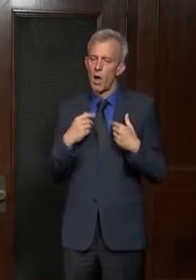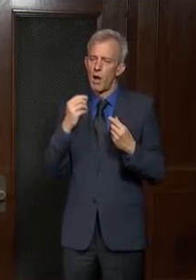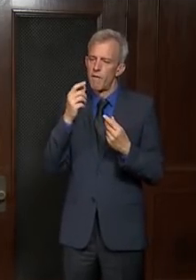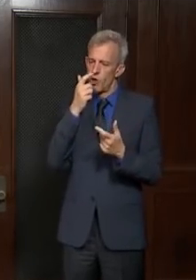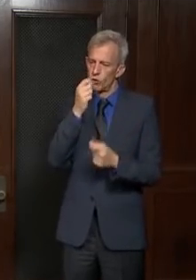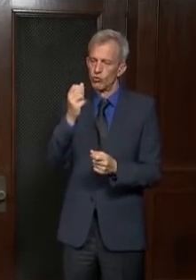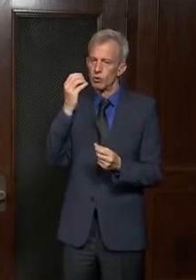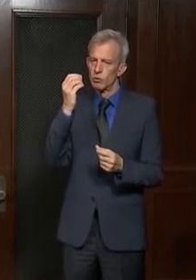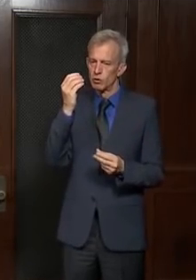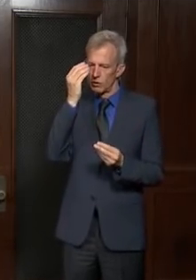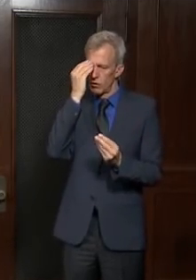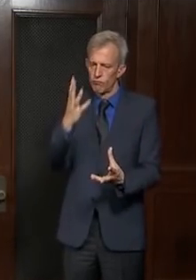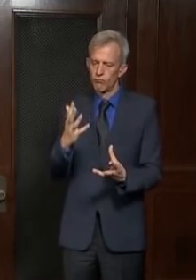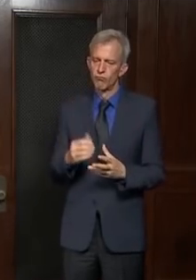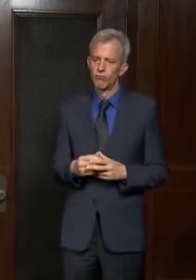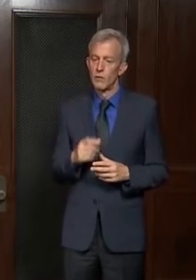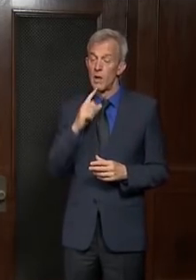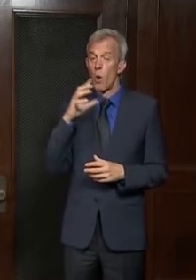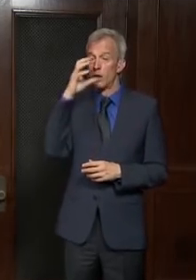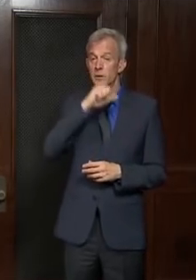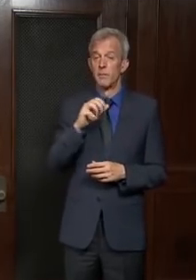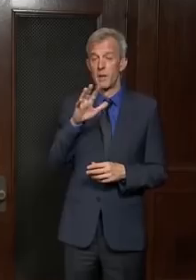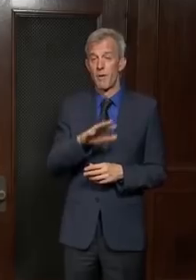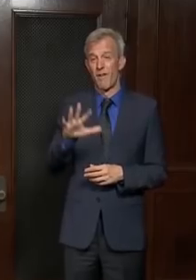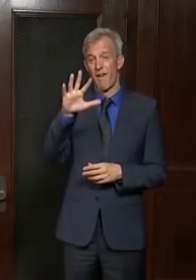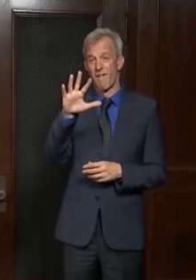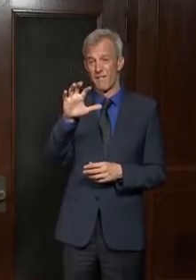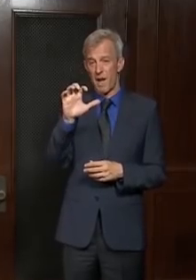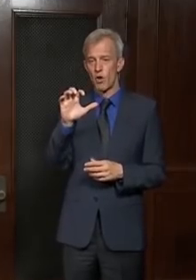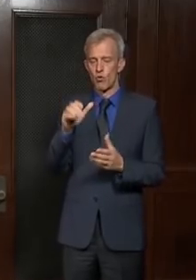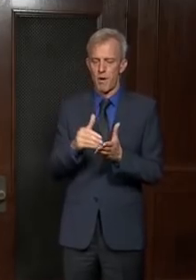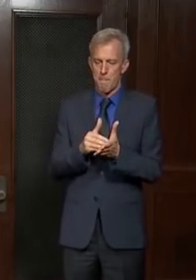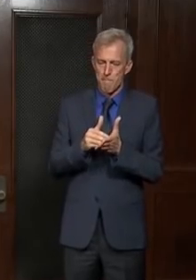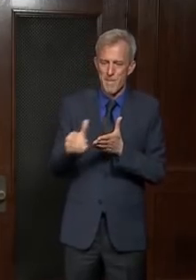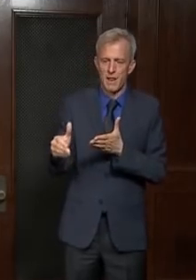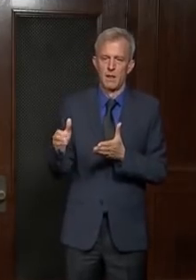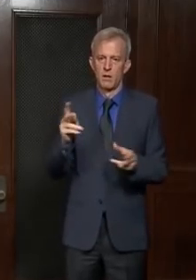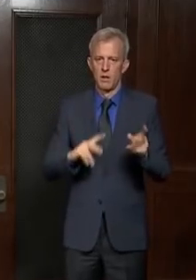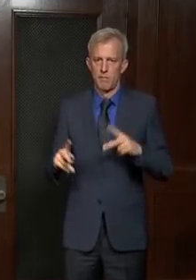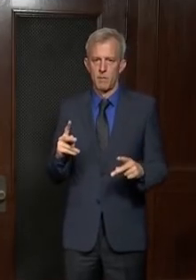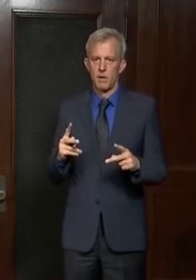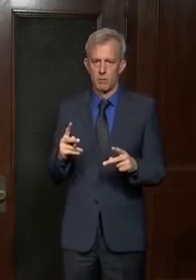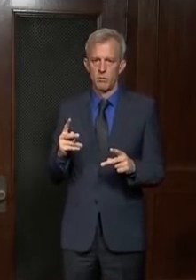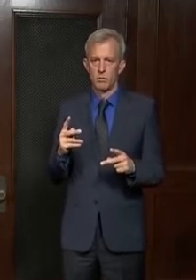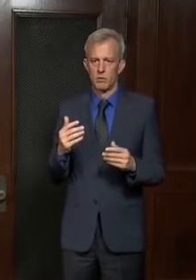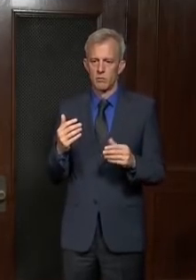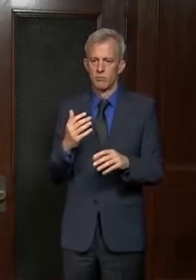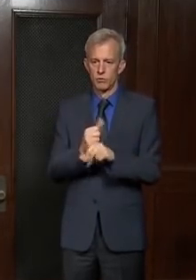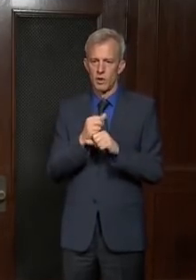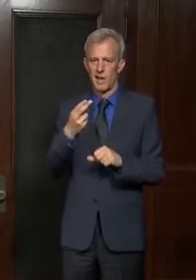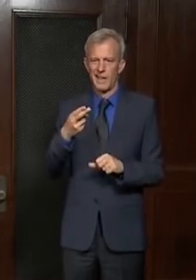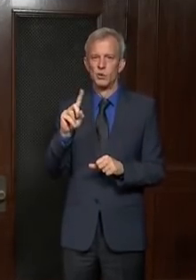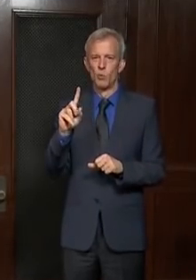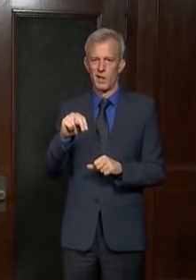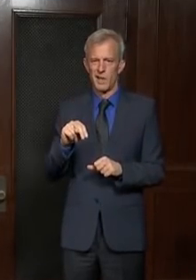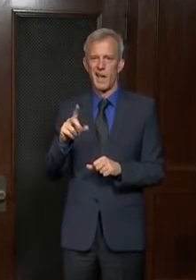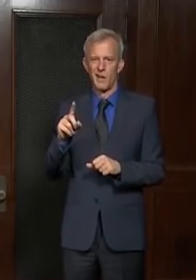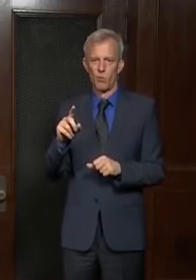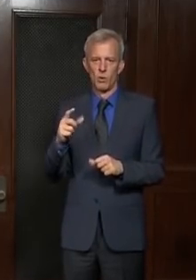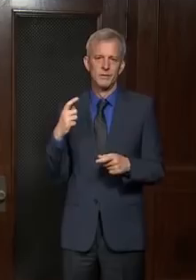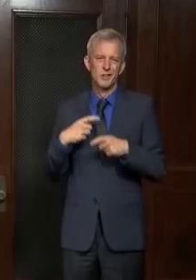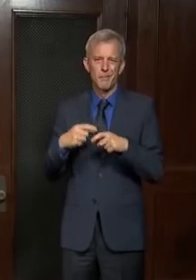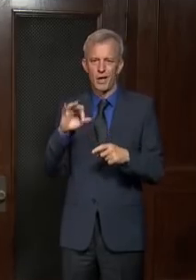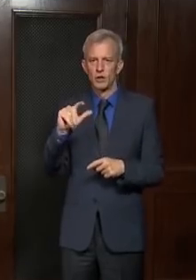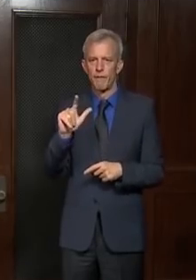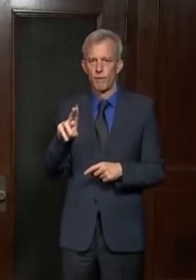estimated today that about 500 million people were afflicted with that influenza, that H1N1 influenza. and that